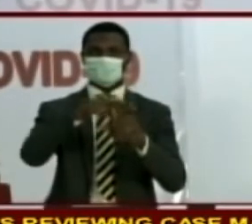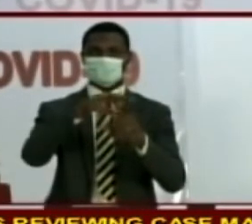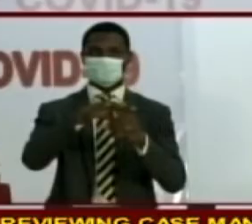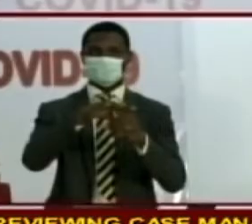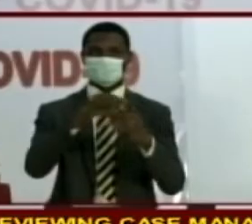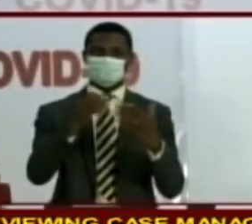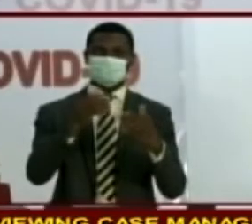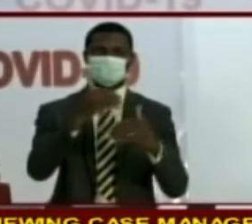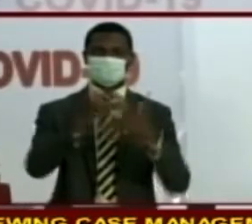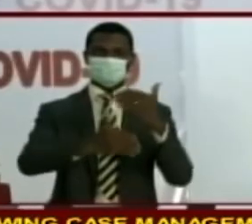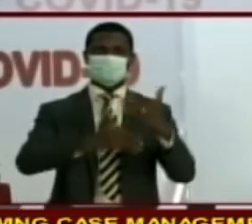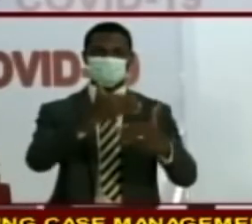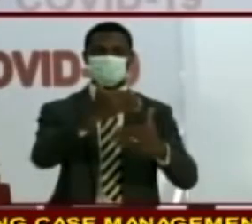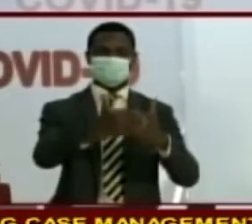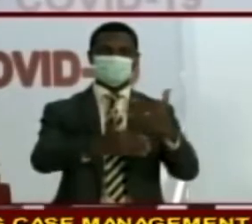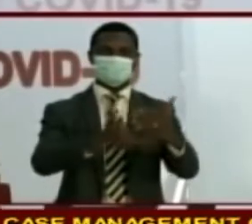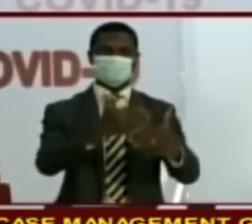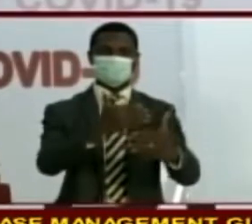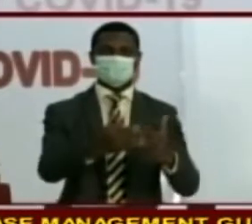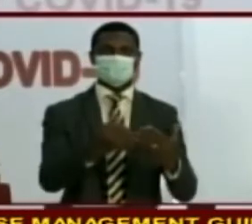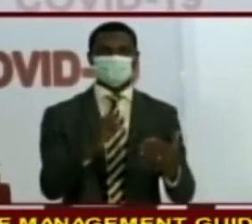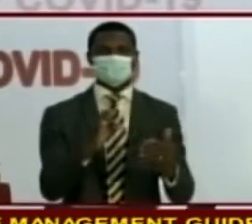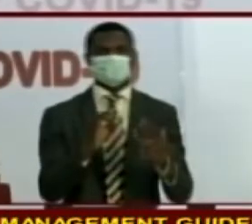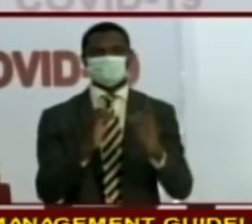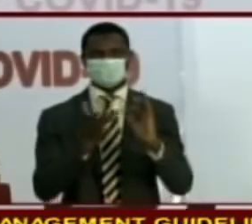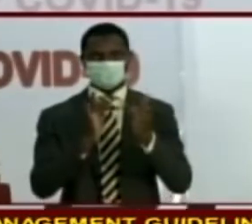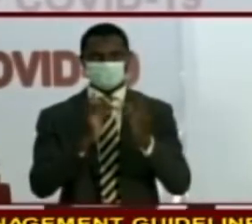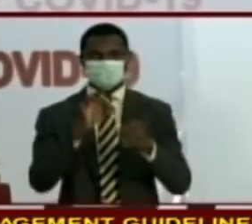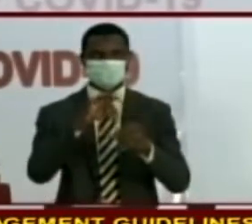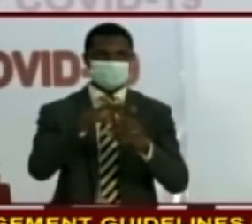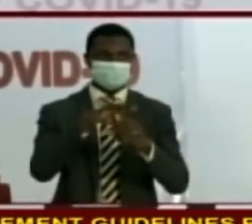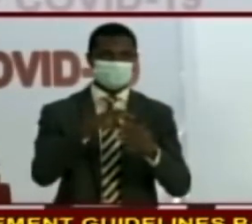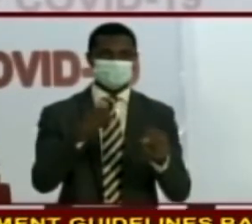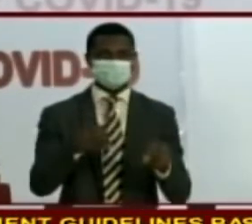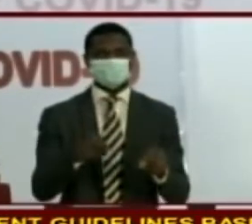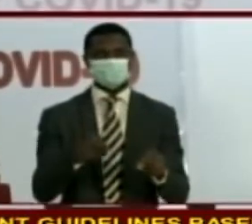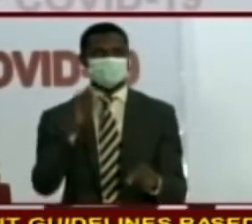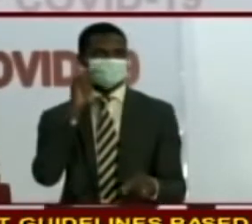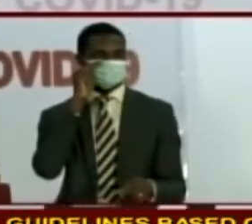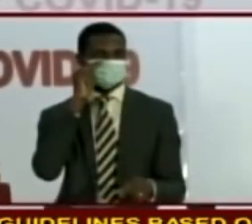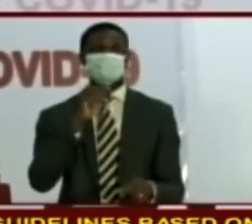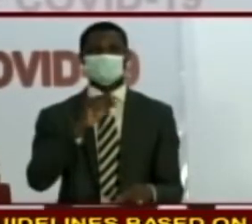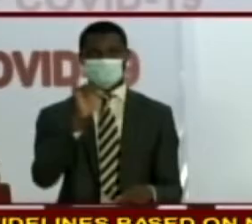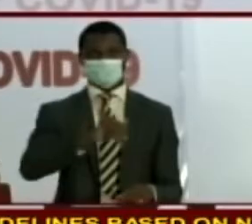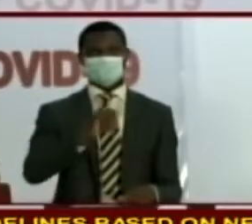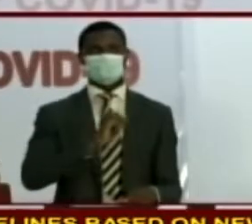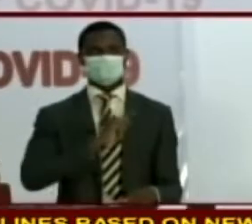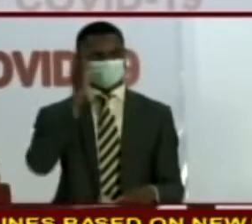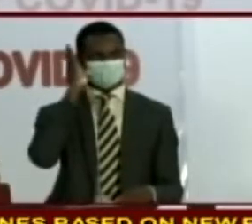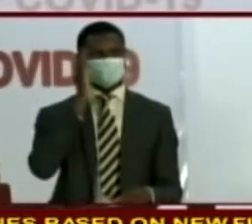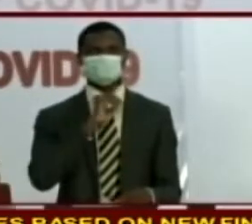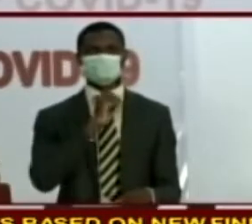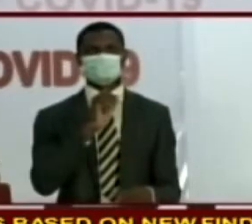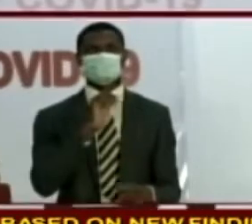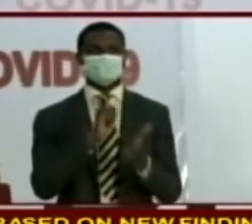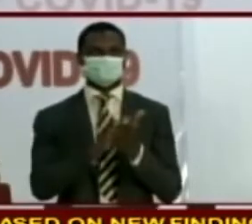processes of enshrining e-voting in the country. I can say yes, that is the